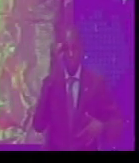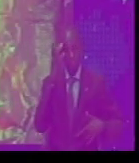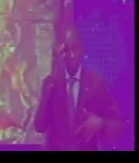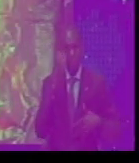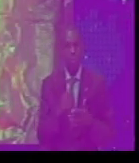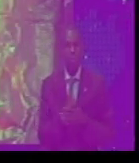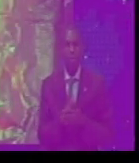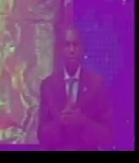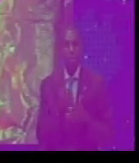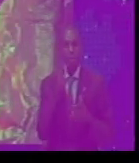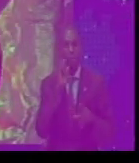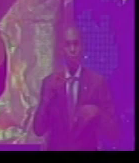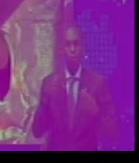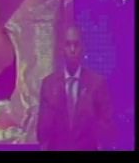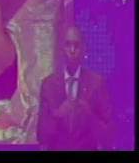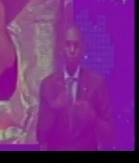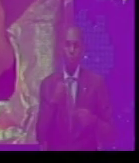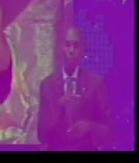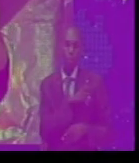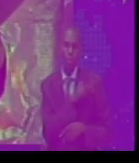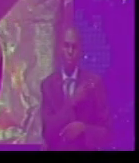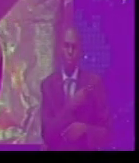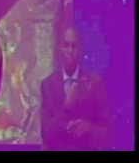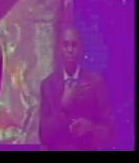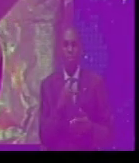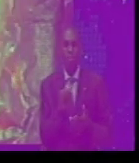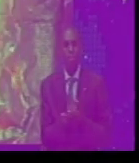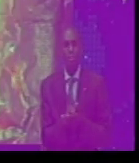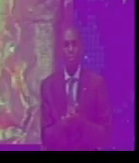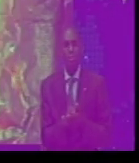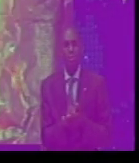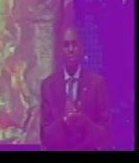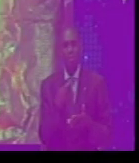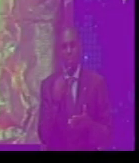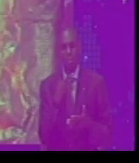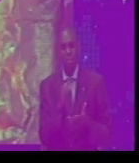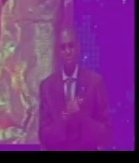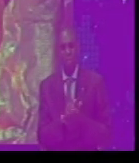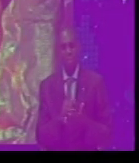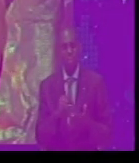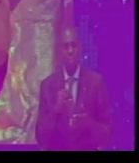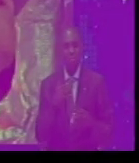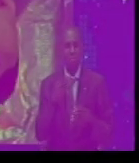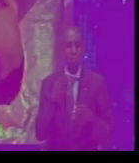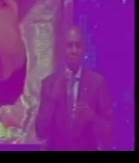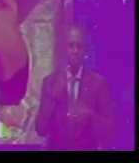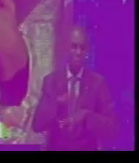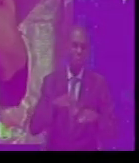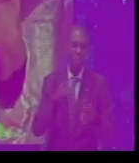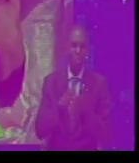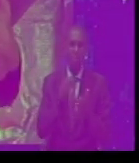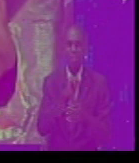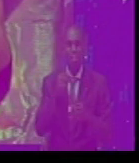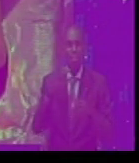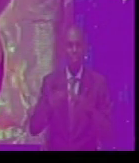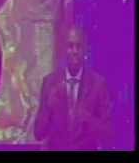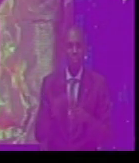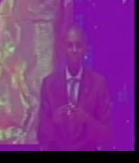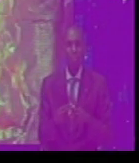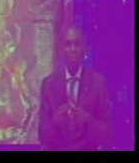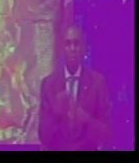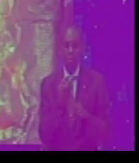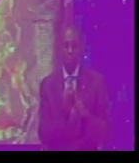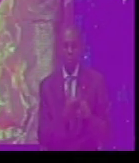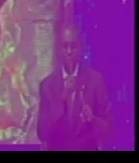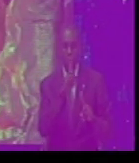2003, I developed sick. I was sick. That sickness, I went to many hospitals, they say it's pneumonia. From